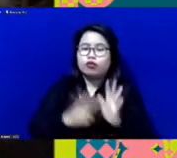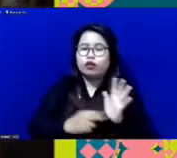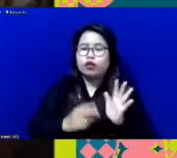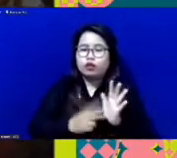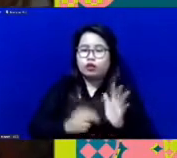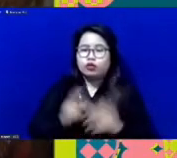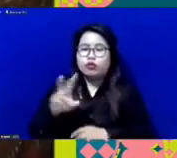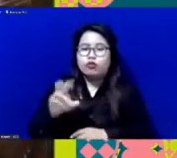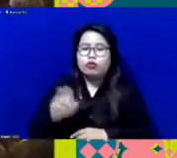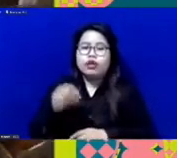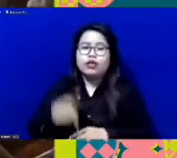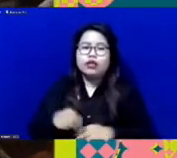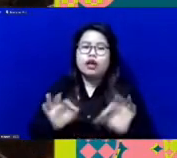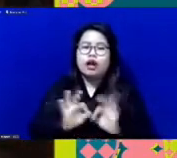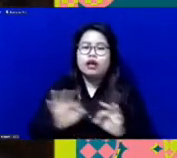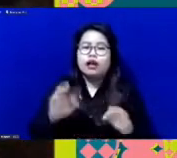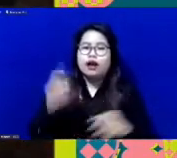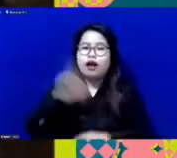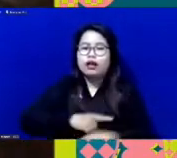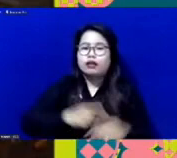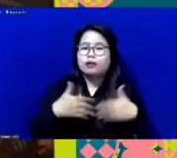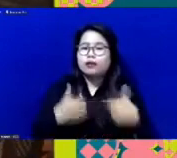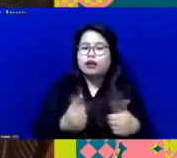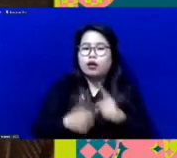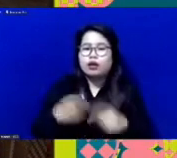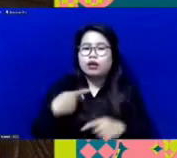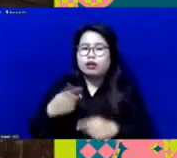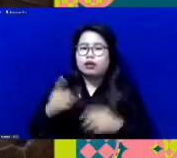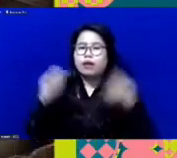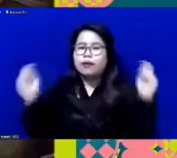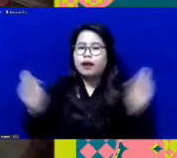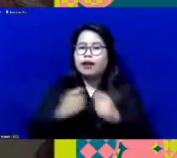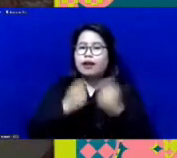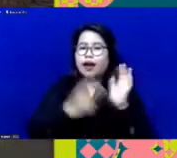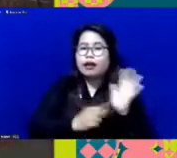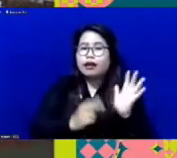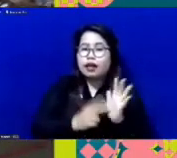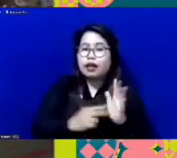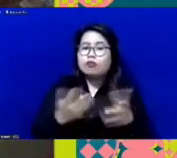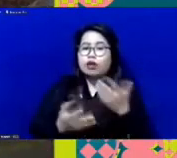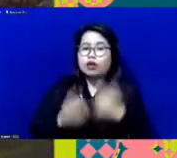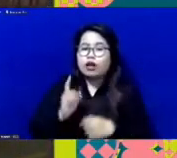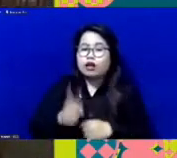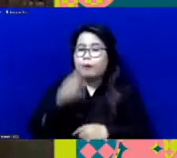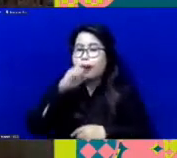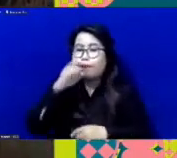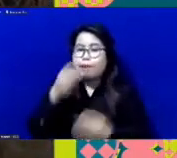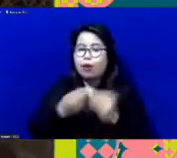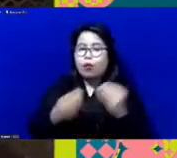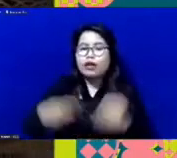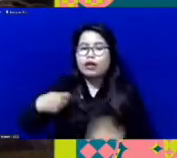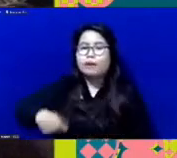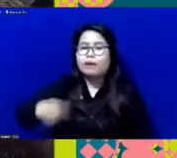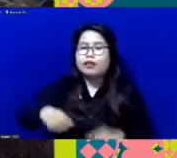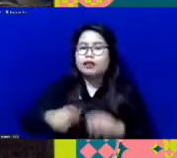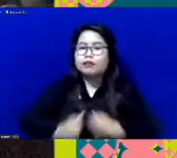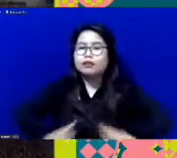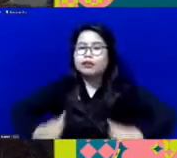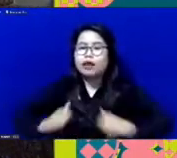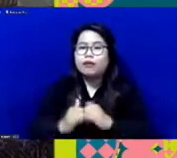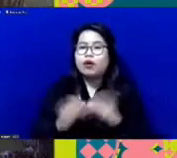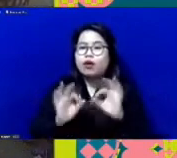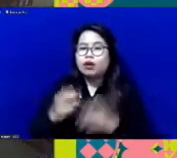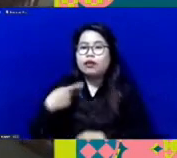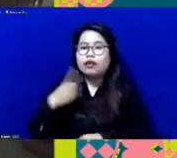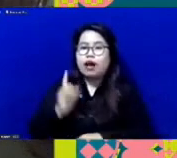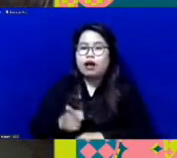stage to have Vice Minister with us. Now, I'm just going to, we've had an introduction of Ibu Dimah.